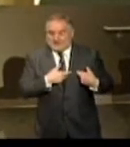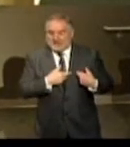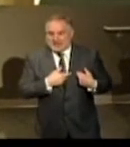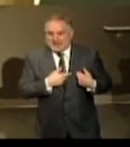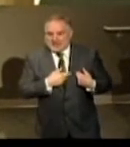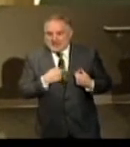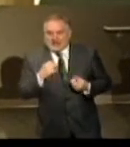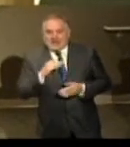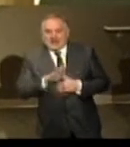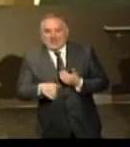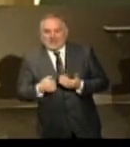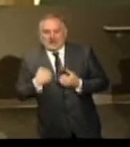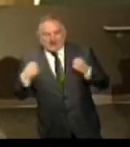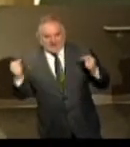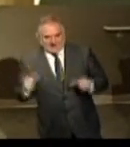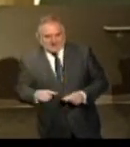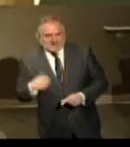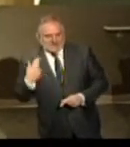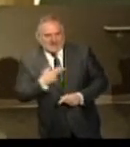All of us have a choice to make.